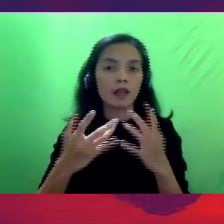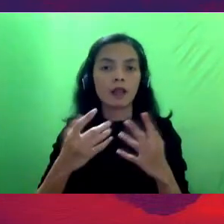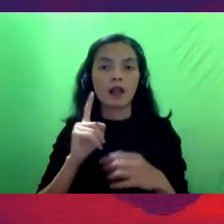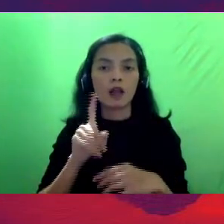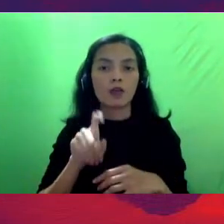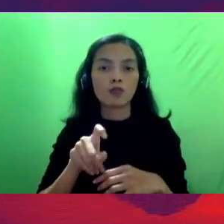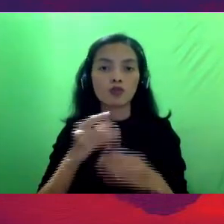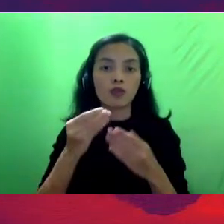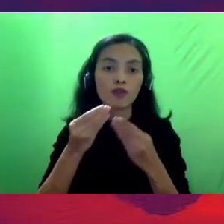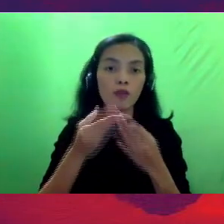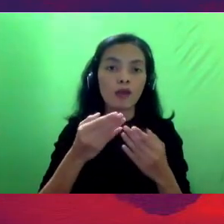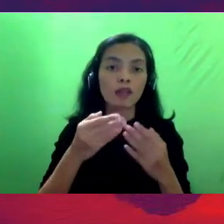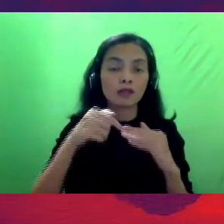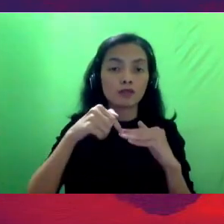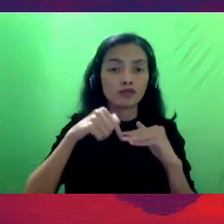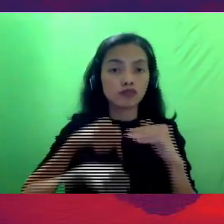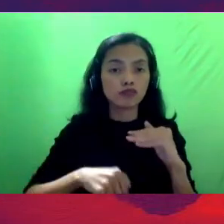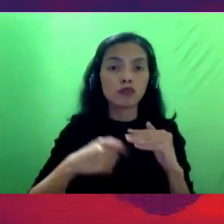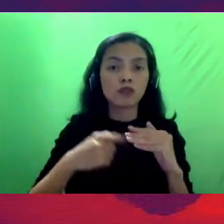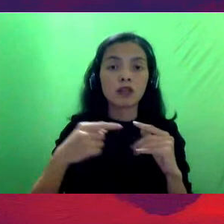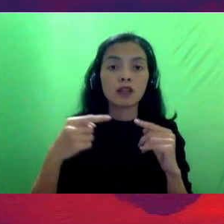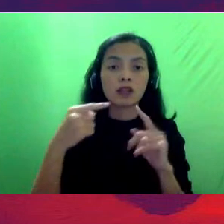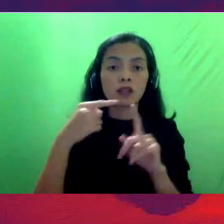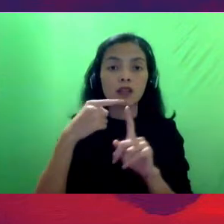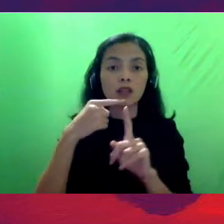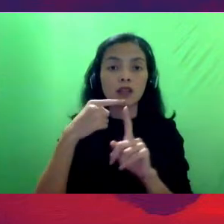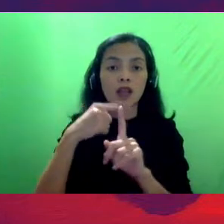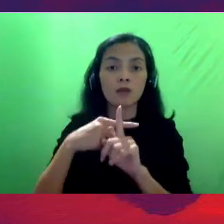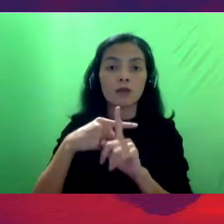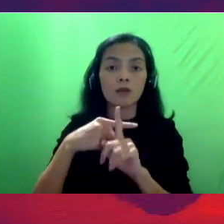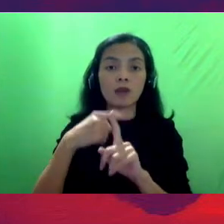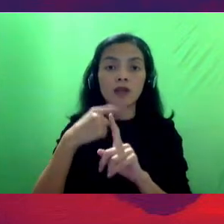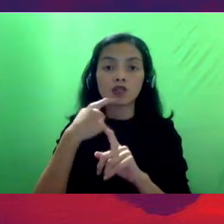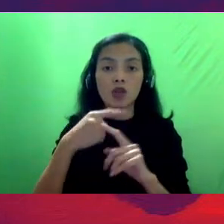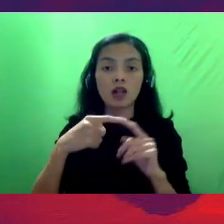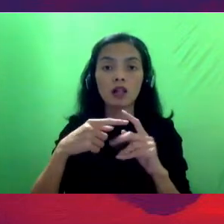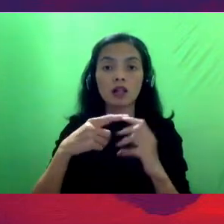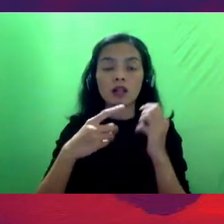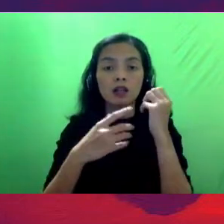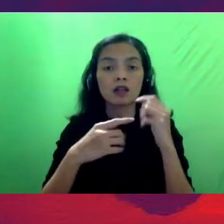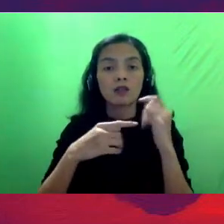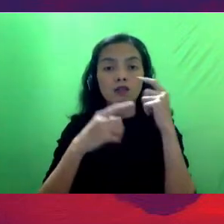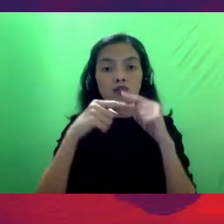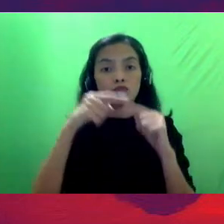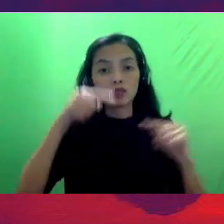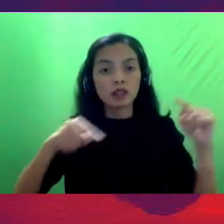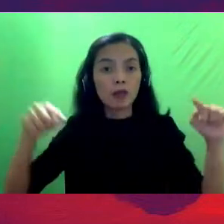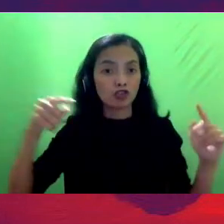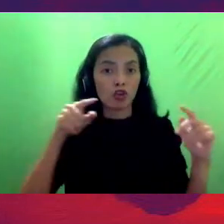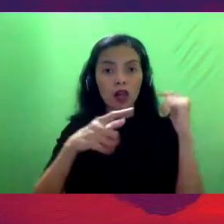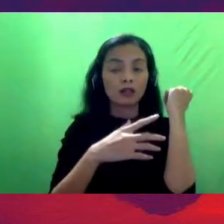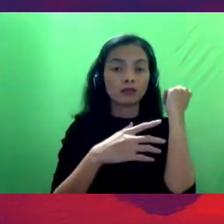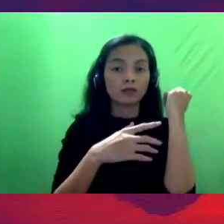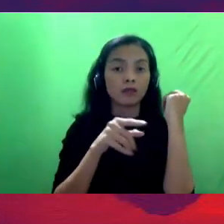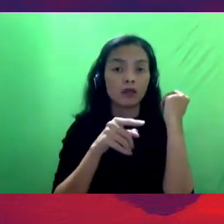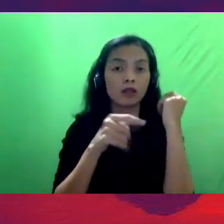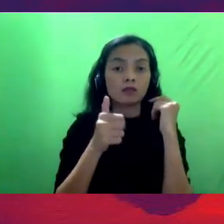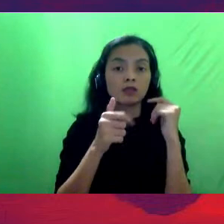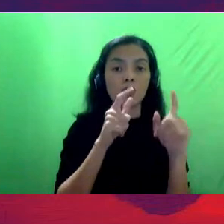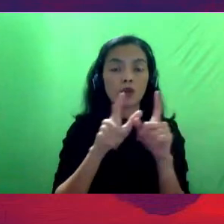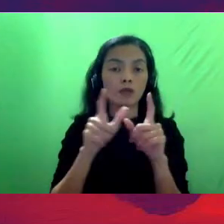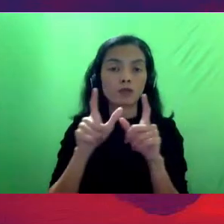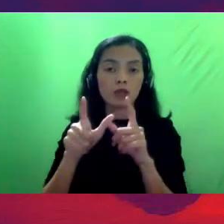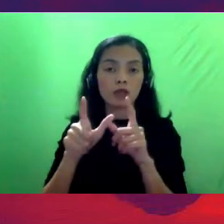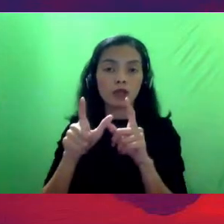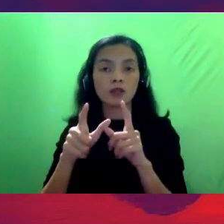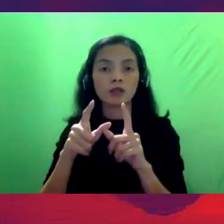more information related to multidimensional related work, you'll find links to our website and results that we